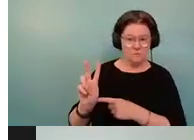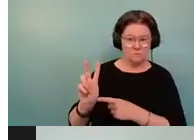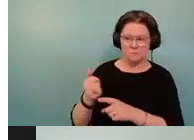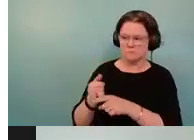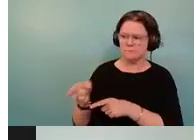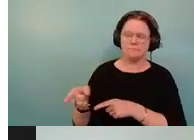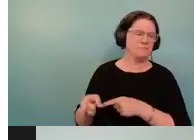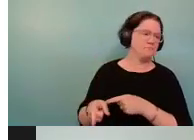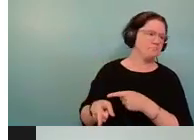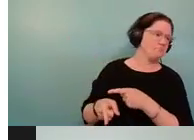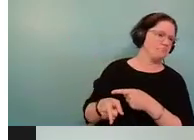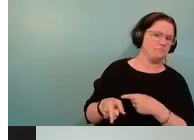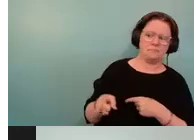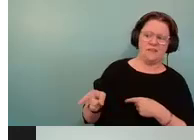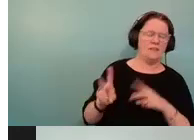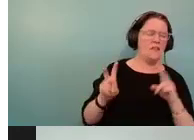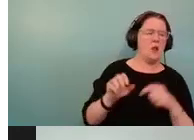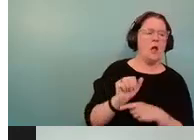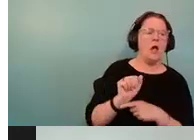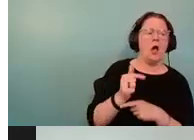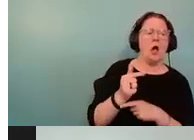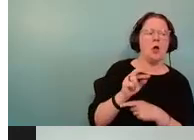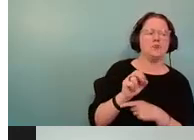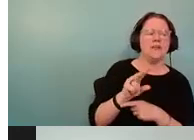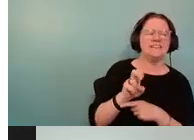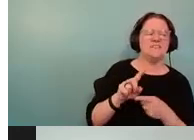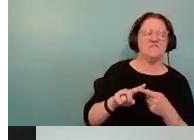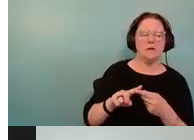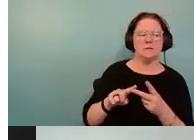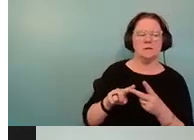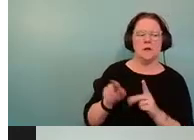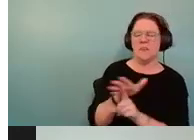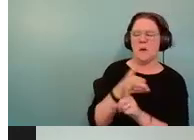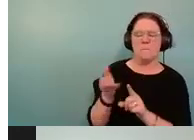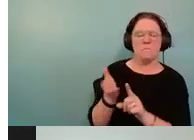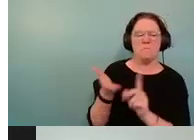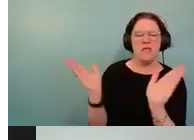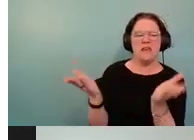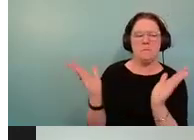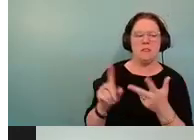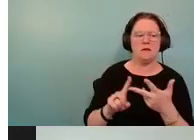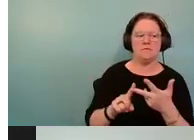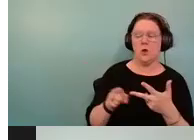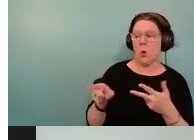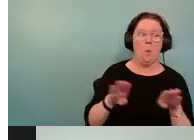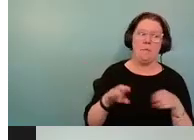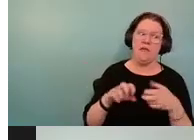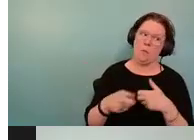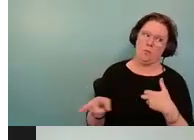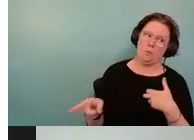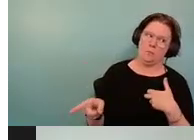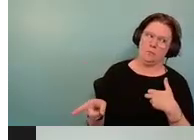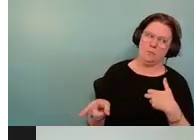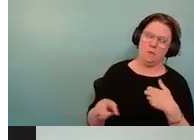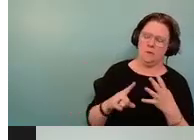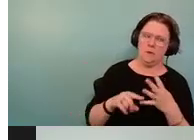called aggressive or manipulative or a behavior problem, or that they have